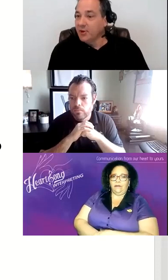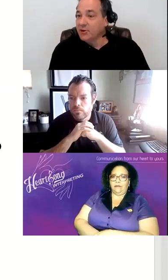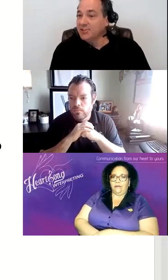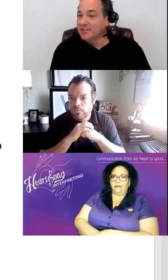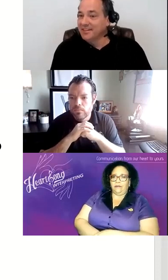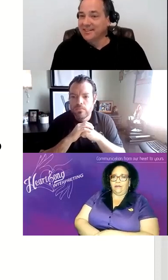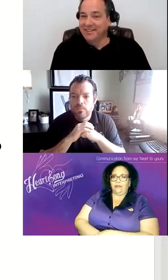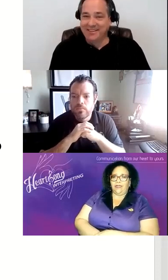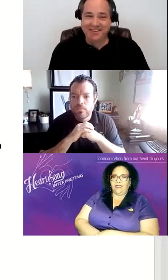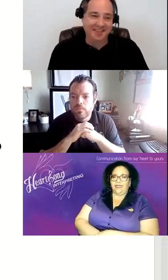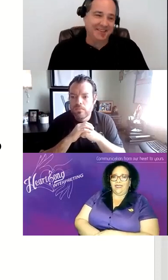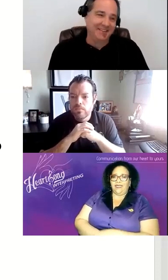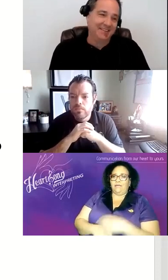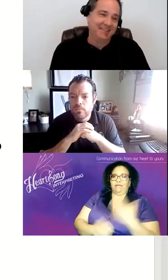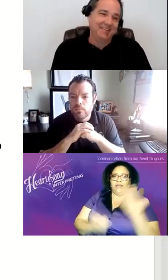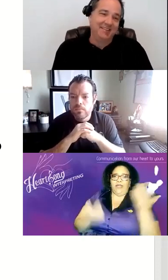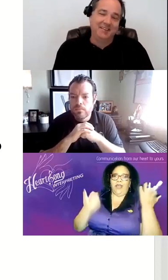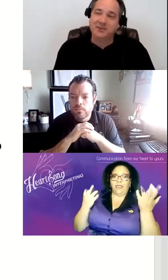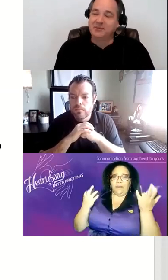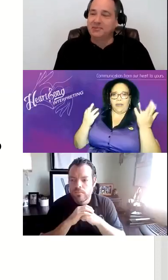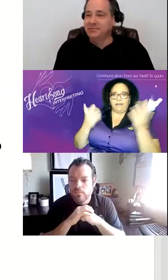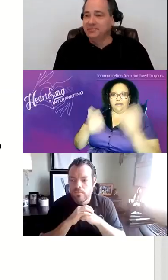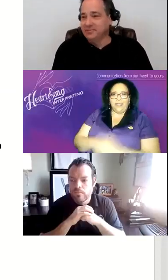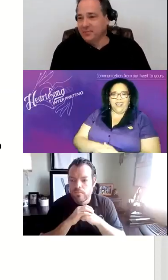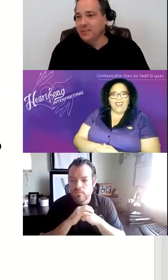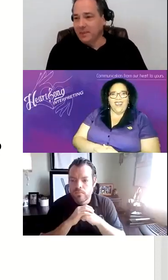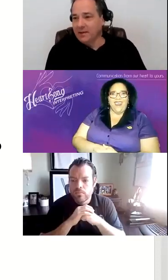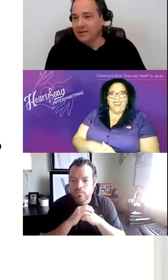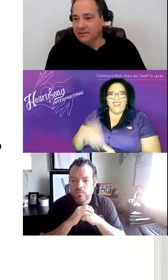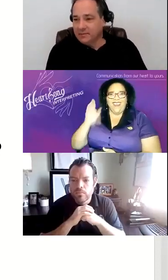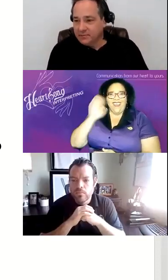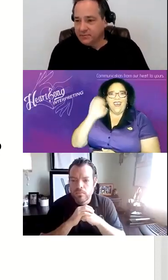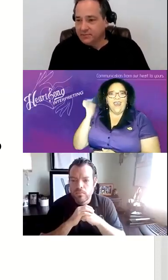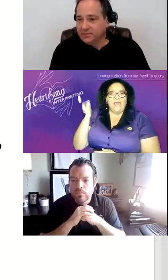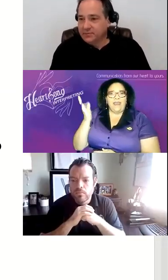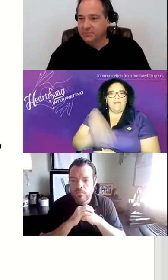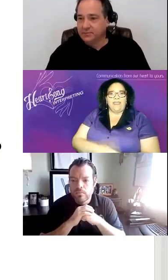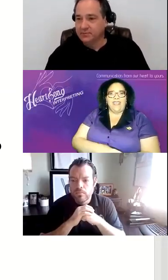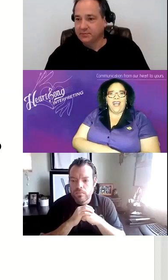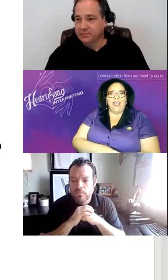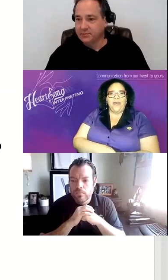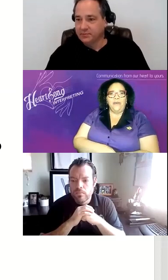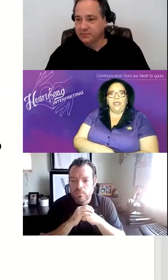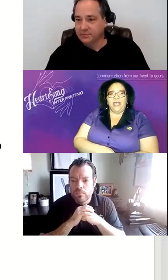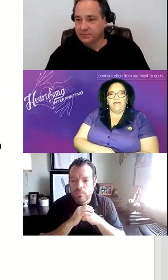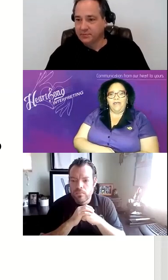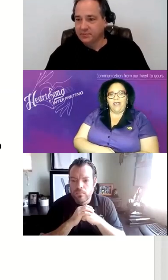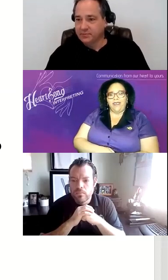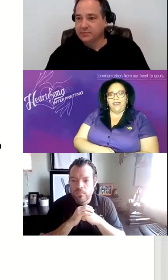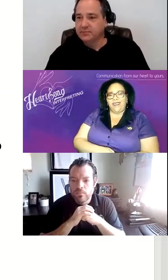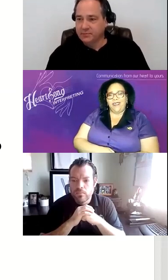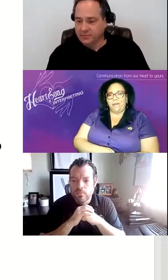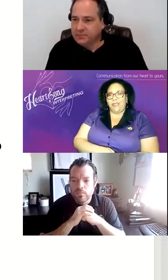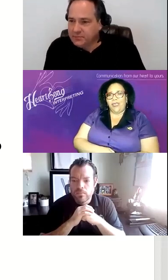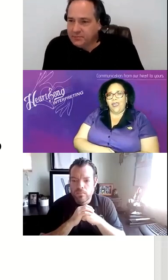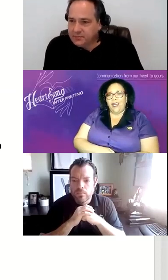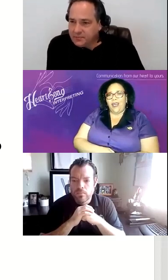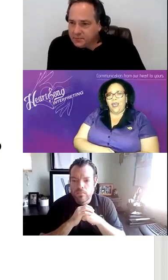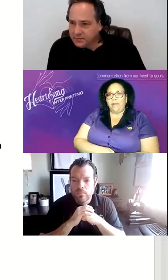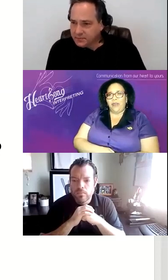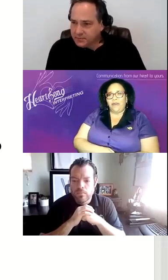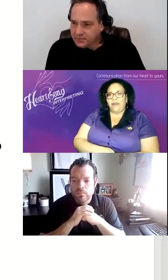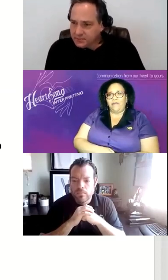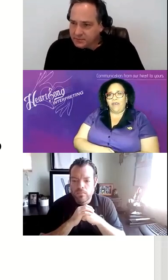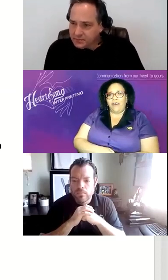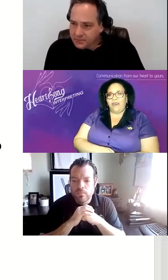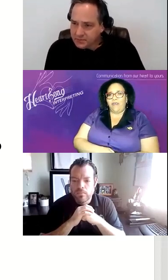Anybody want to go first? I'll jump in. Hi, my name is Kyla Wilkenfeld. I